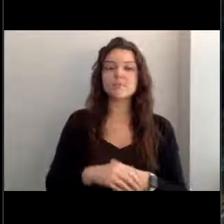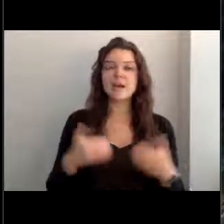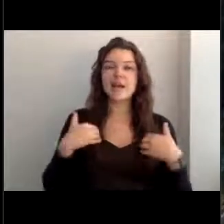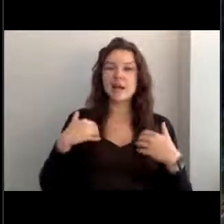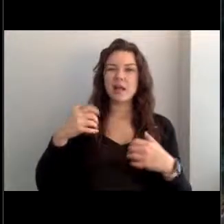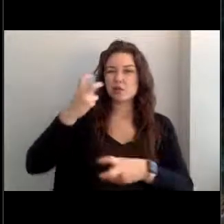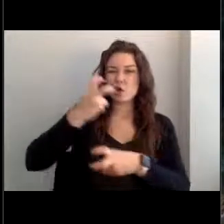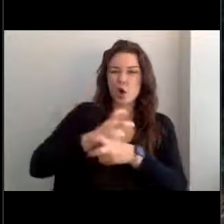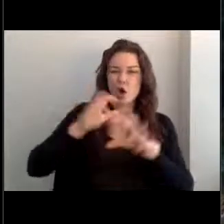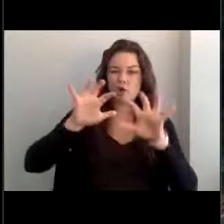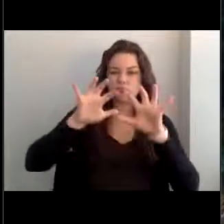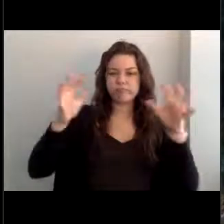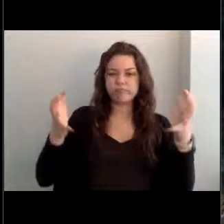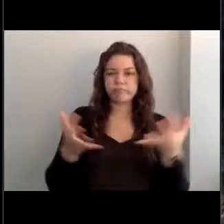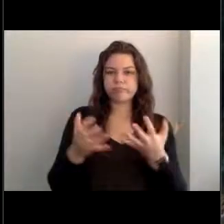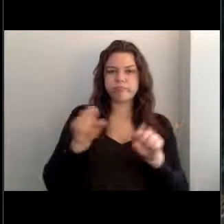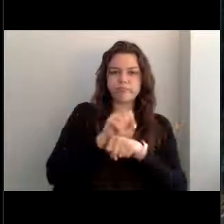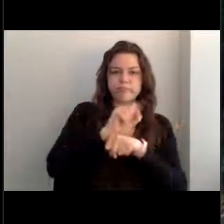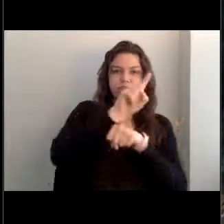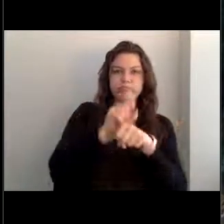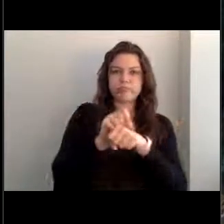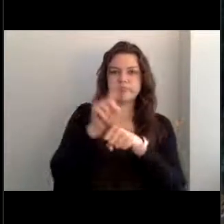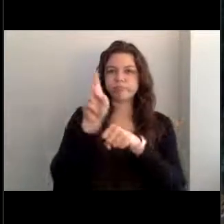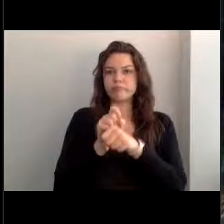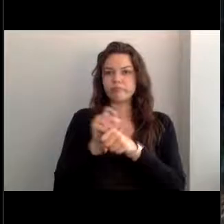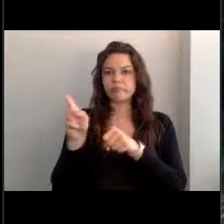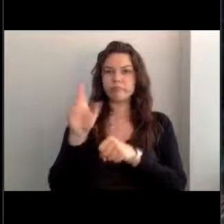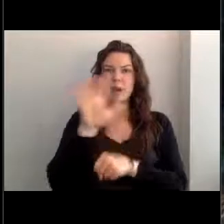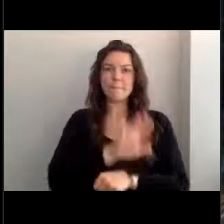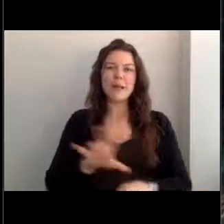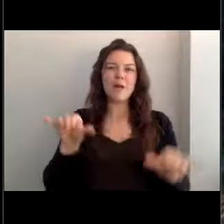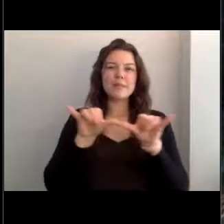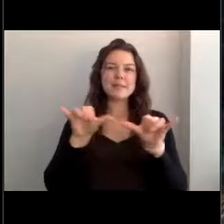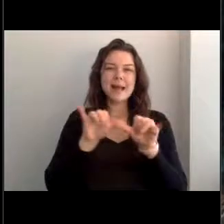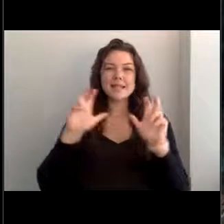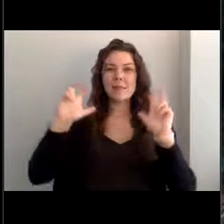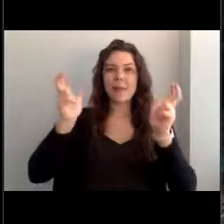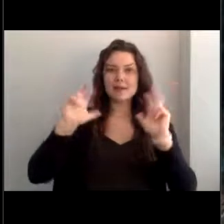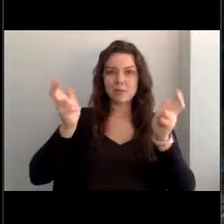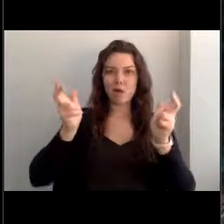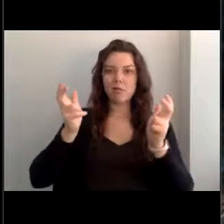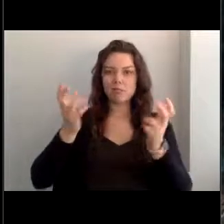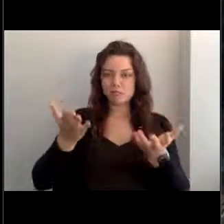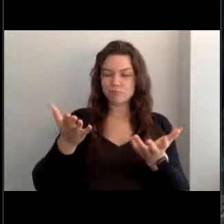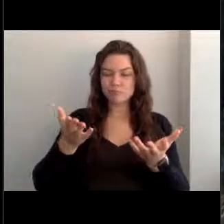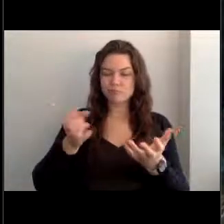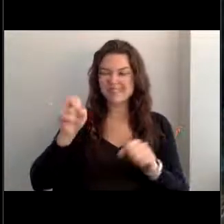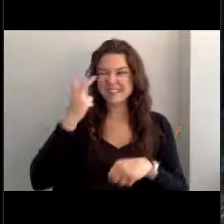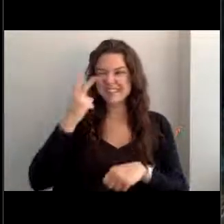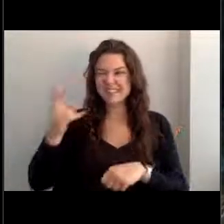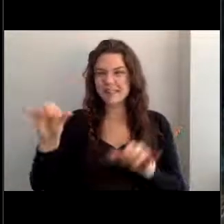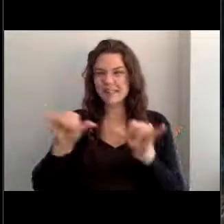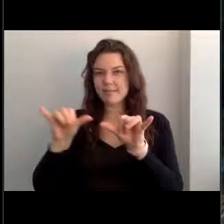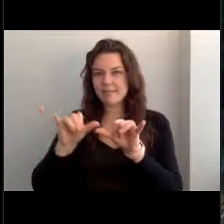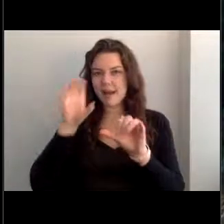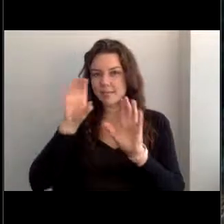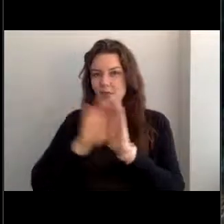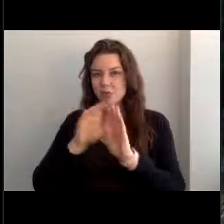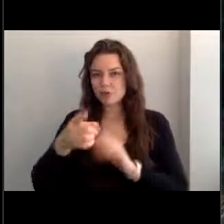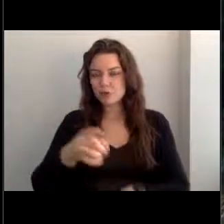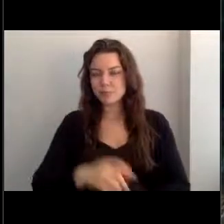covered in very long spines that make it as big as a basketball. Yep, you can see the little pictures I put up there for size reference on each of these